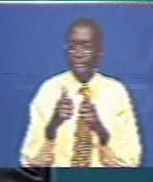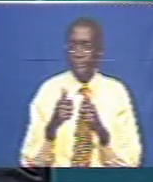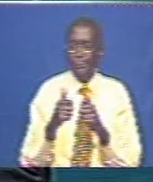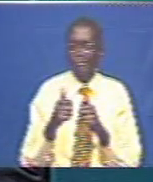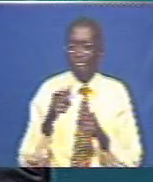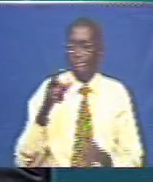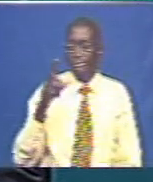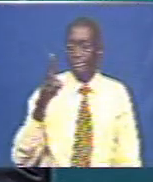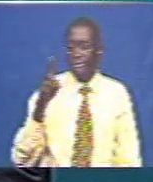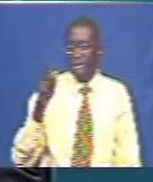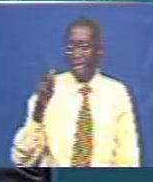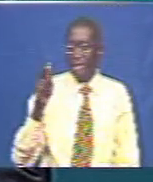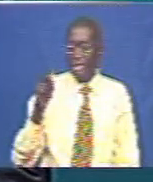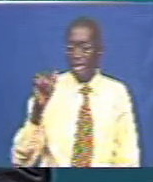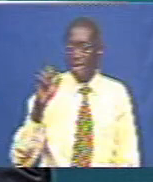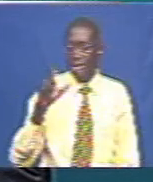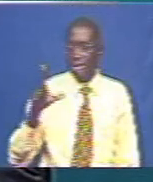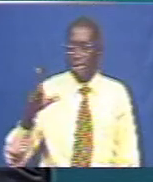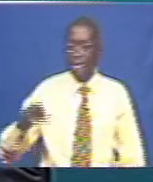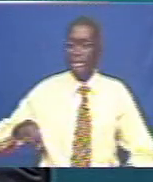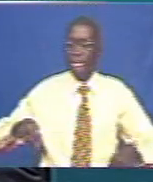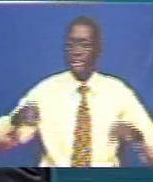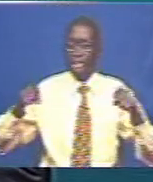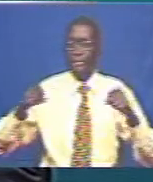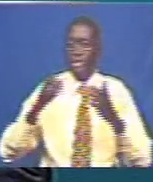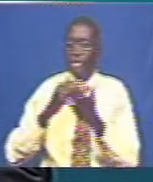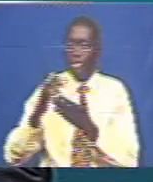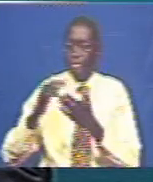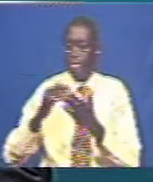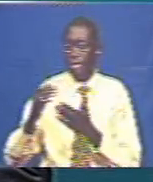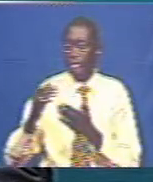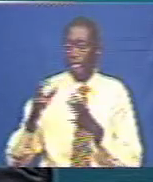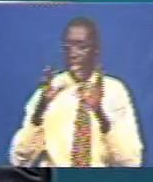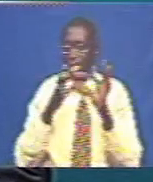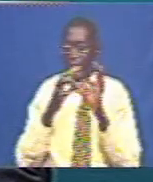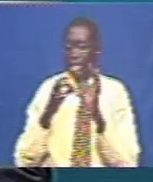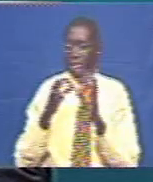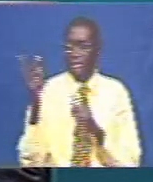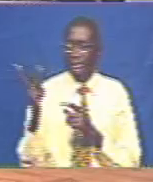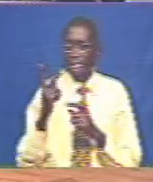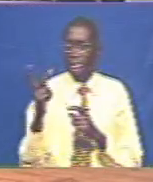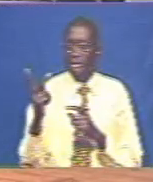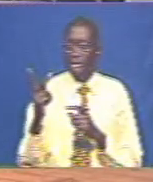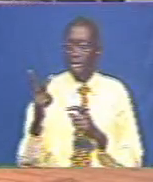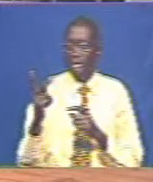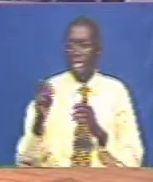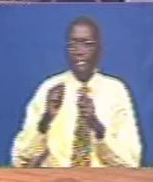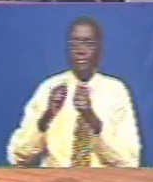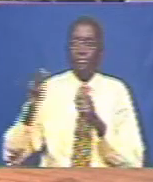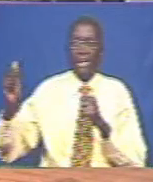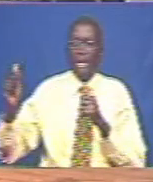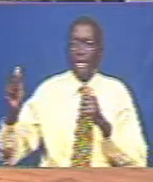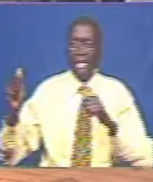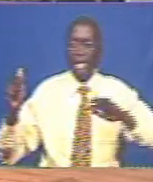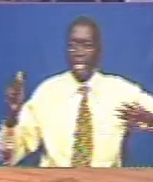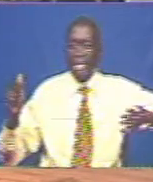Daniel Marube. He is the chairman of Cooperative Alliance of Kenya. Mr. Marube, on my extreme left, thank